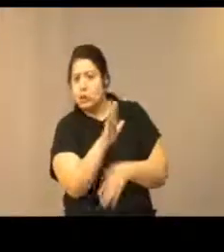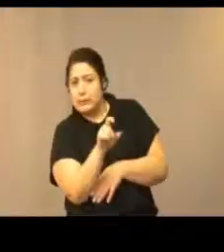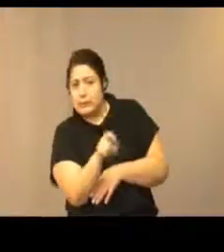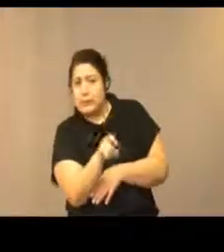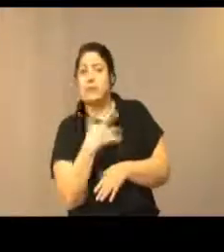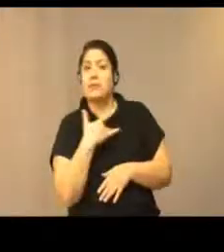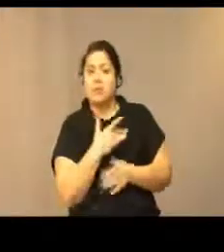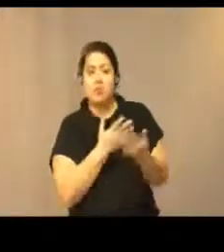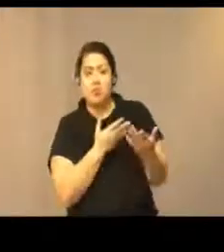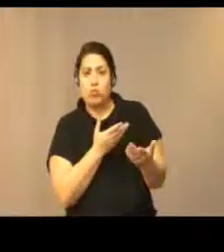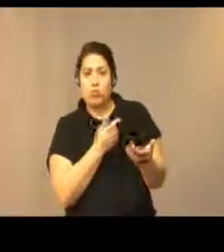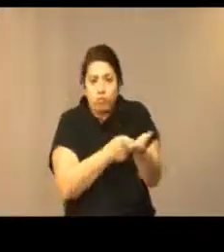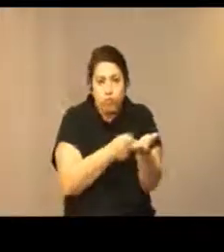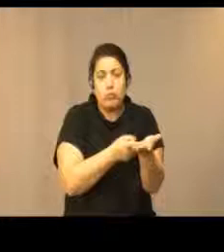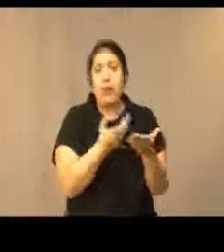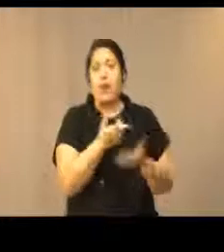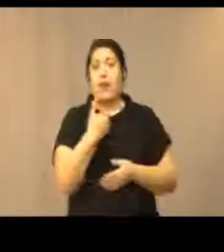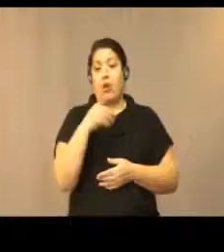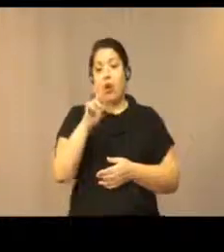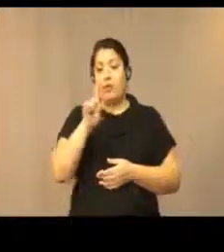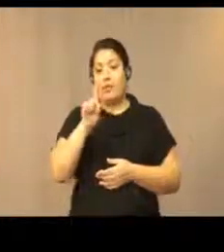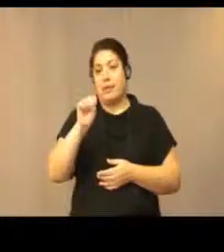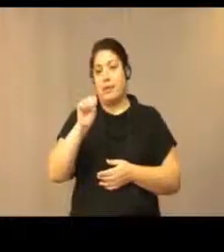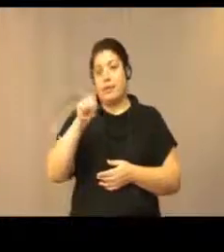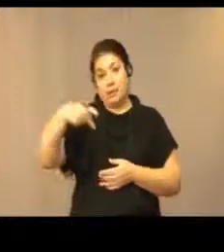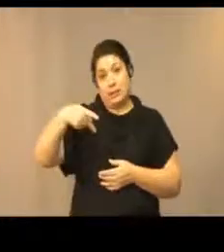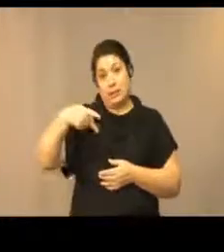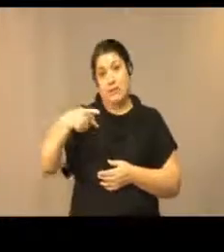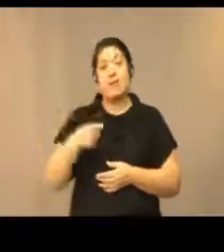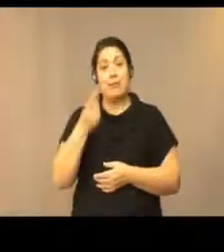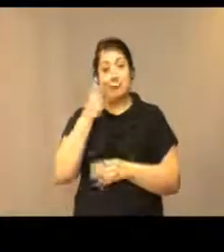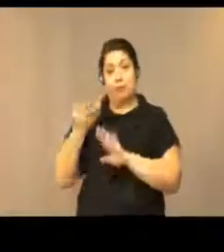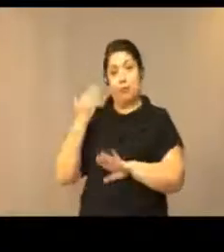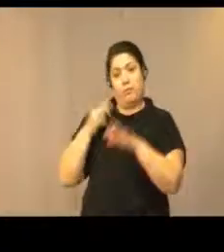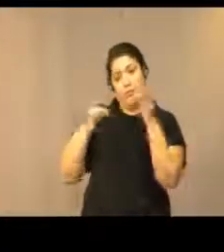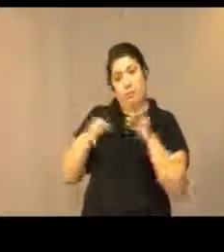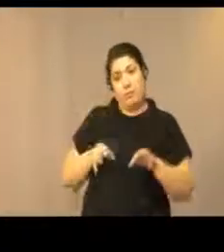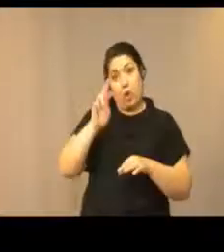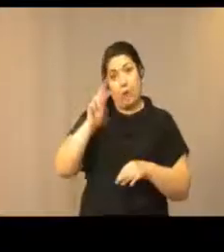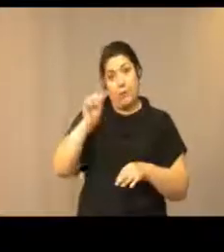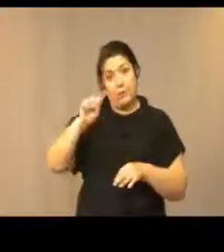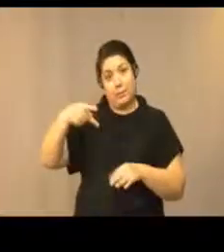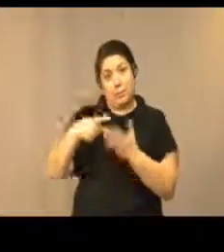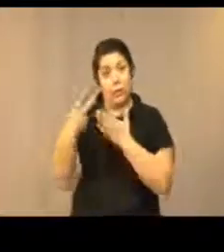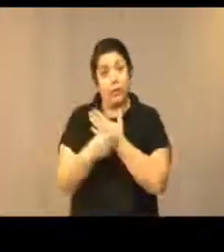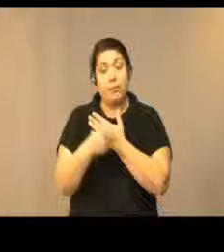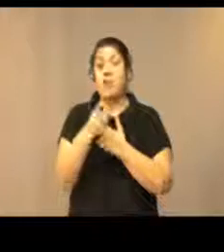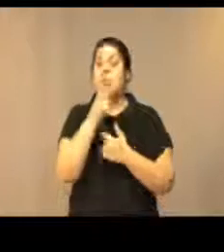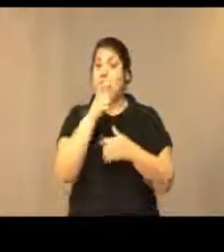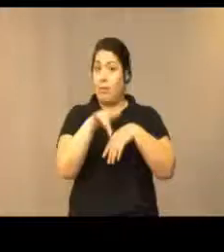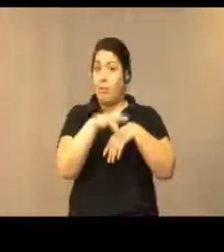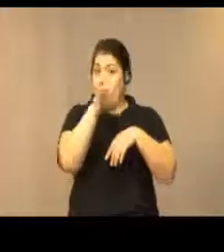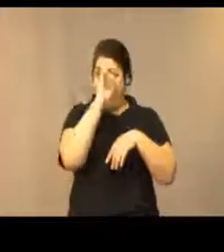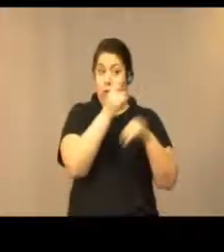Our Indigenous Registered Disability Savings Plan program. So again, as James noted, the RDSP program is available for individuals